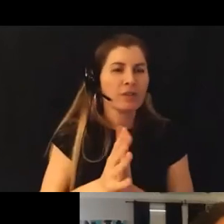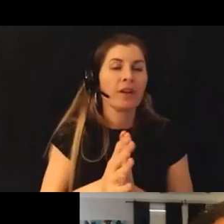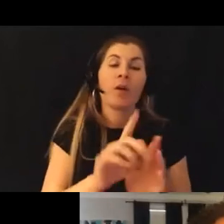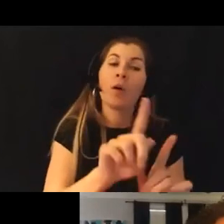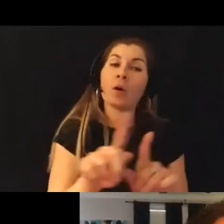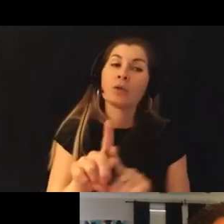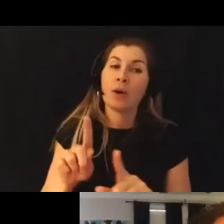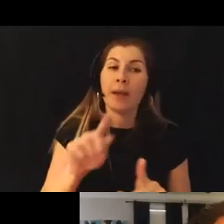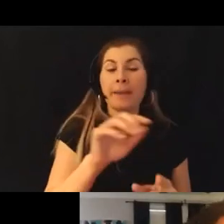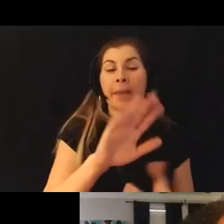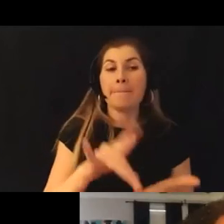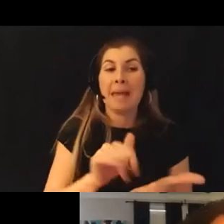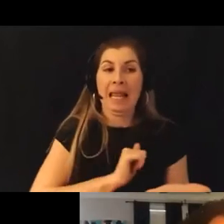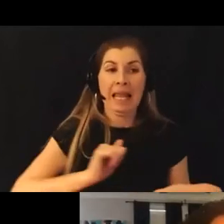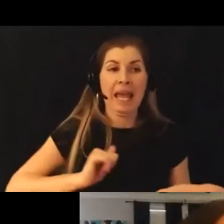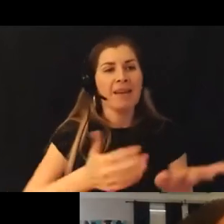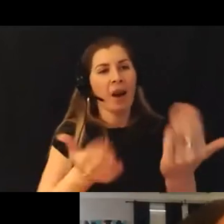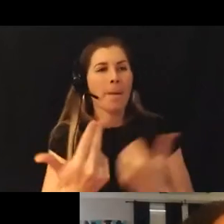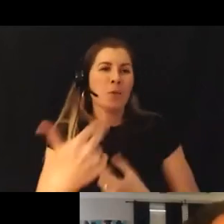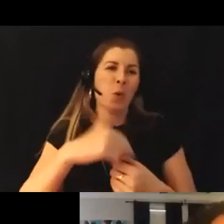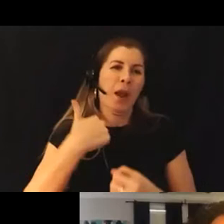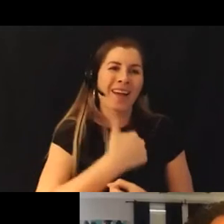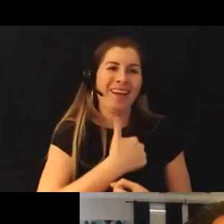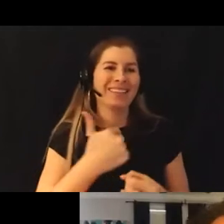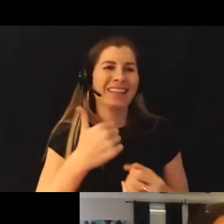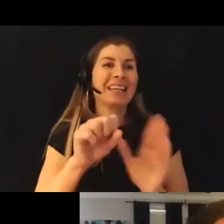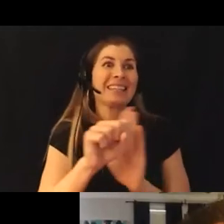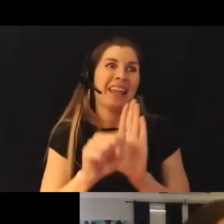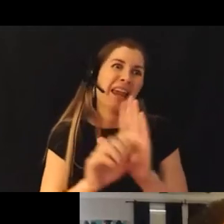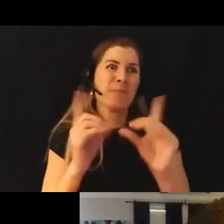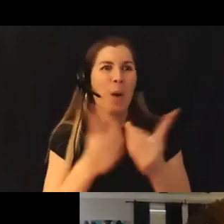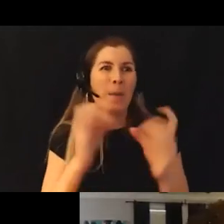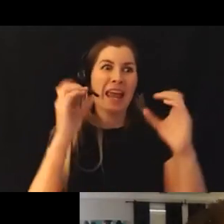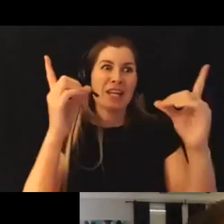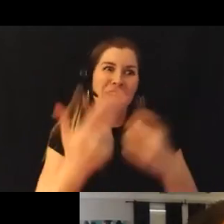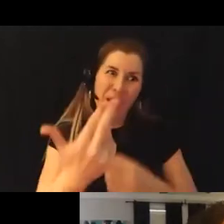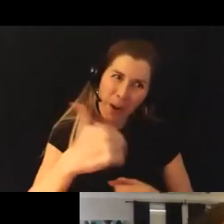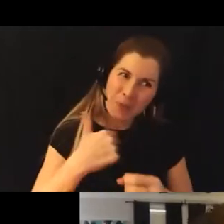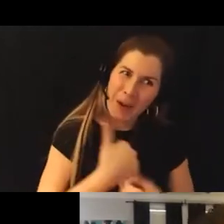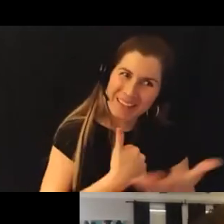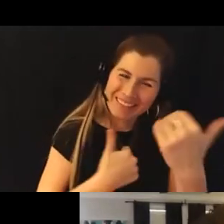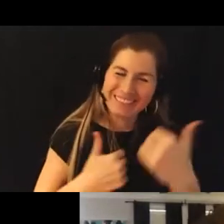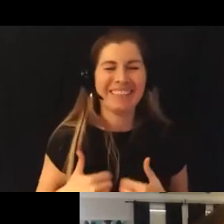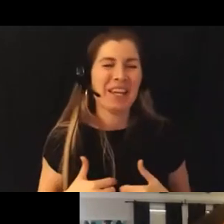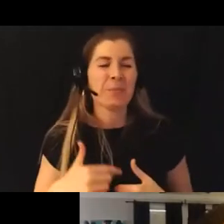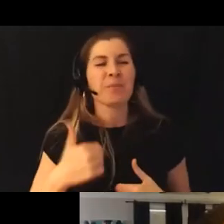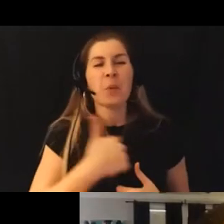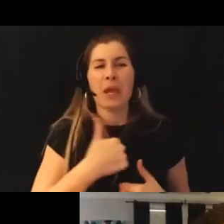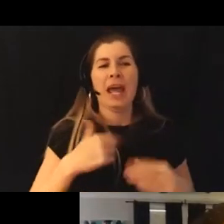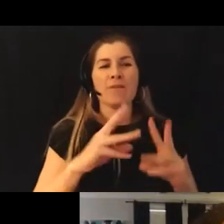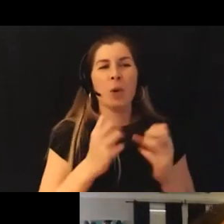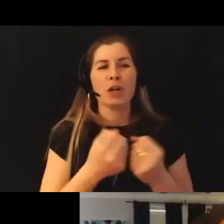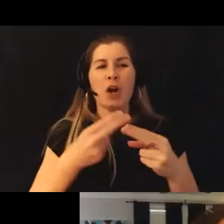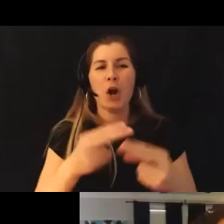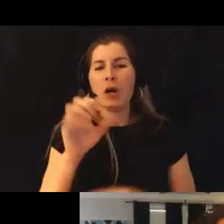the Mid-Atlantic to come and join us. The State Department of Ed welcomes you. We have a series called Embrace